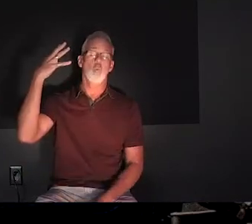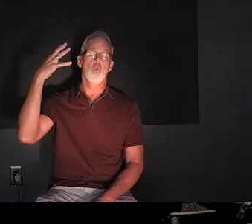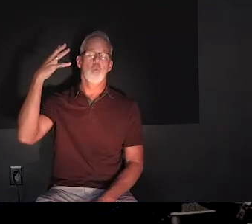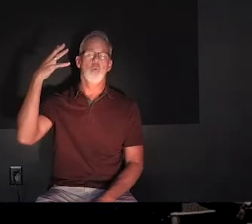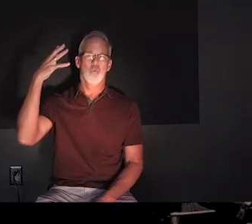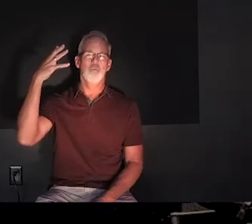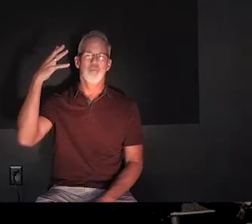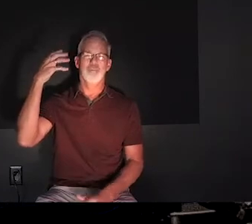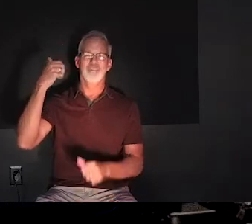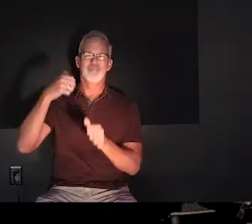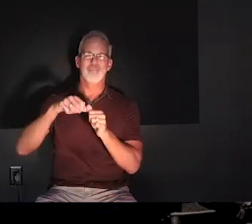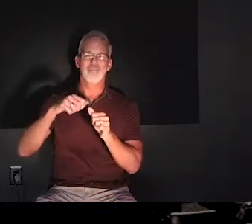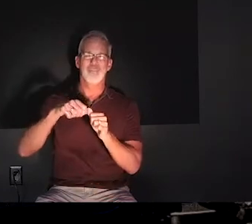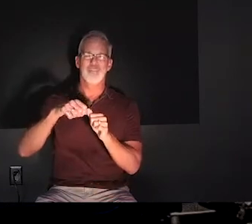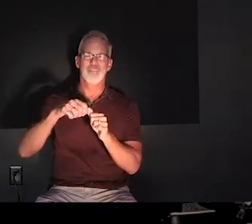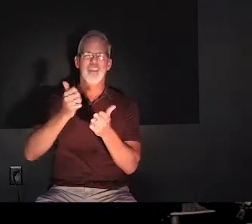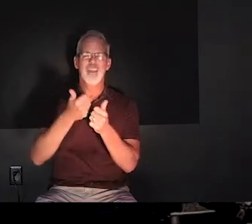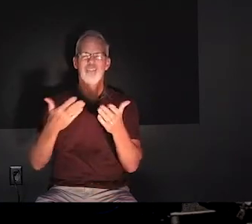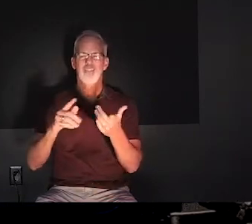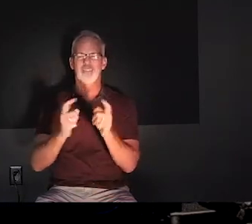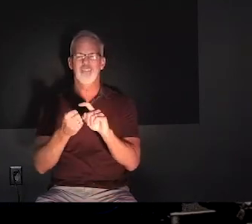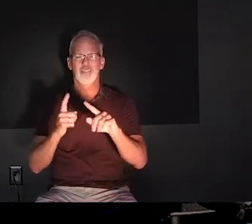everything changed.